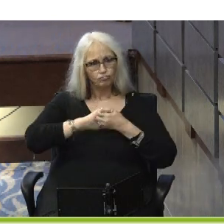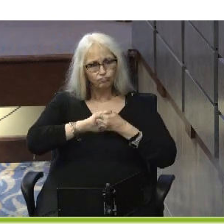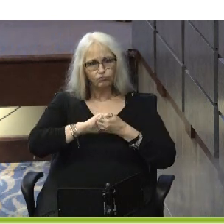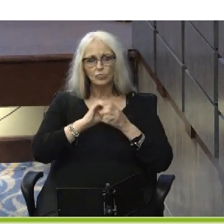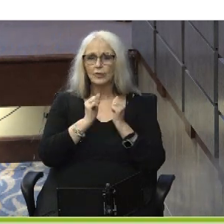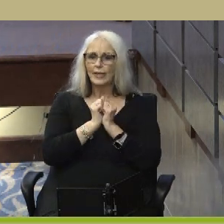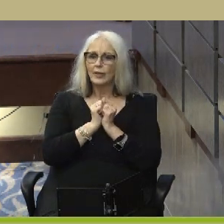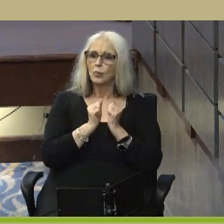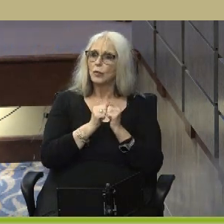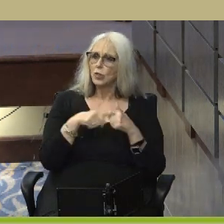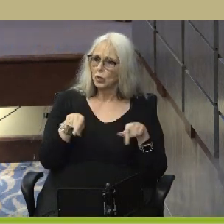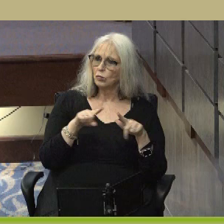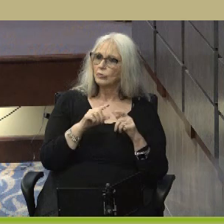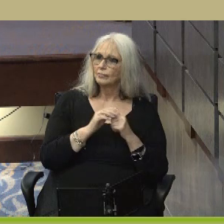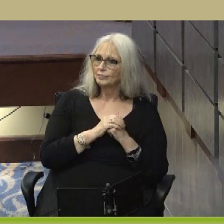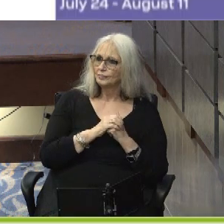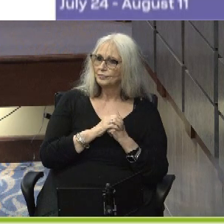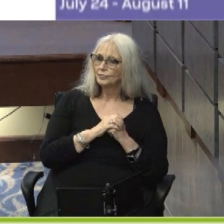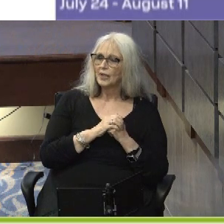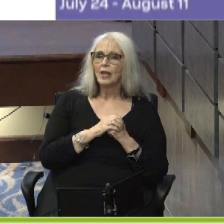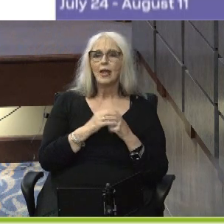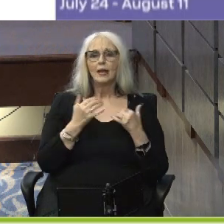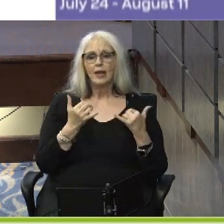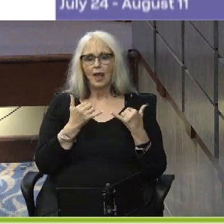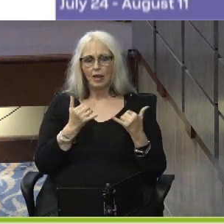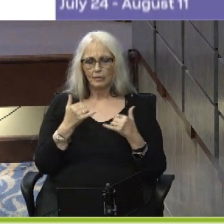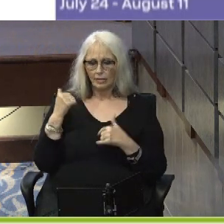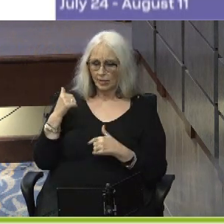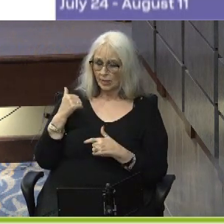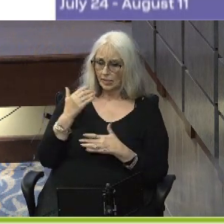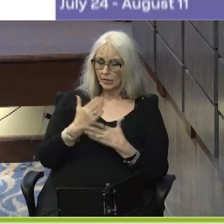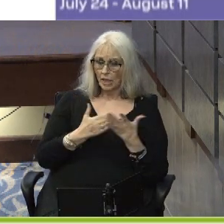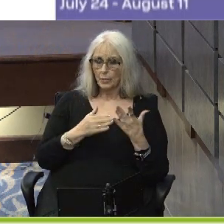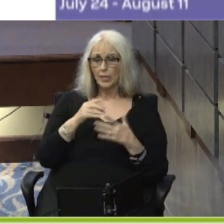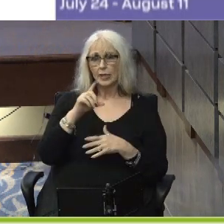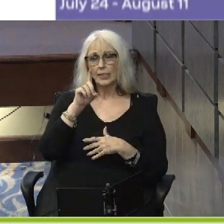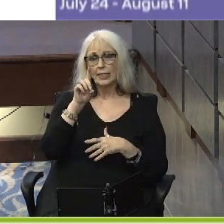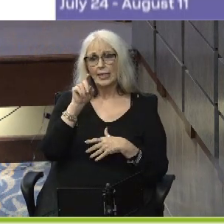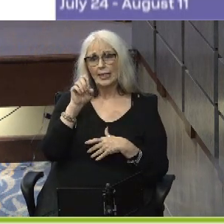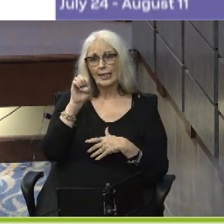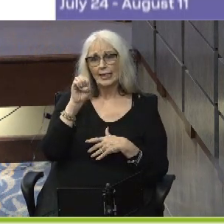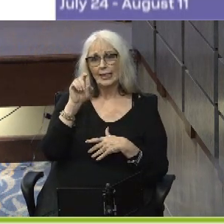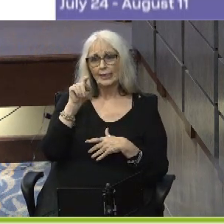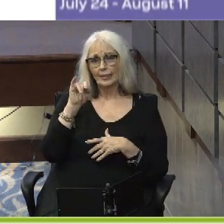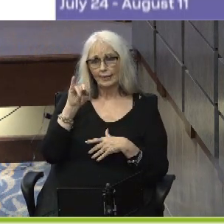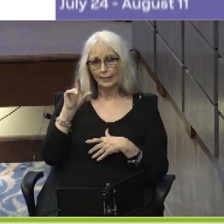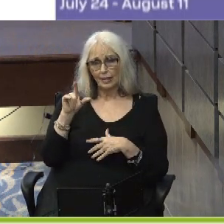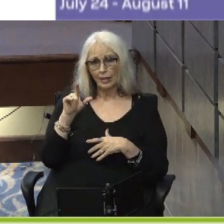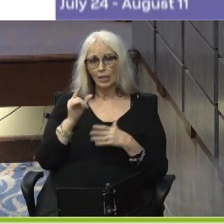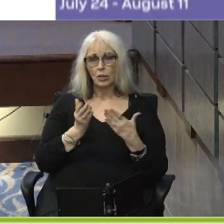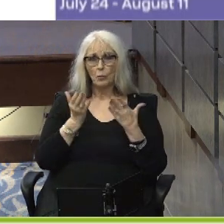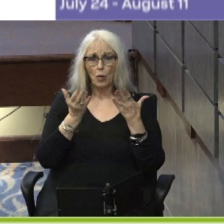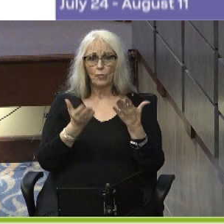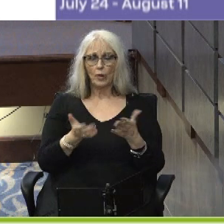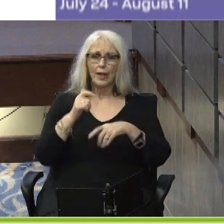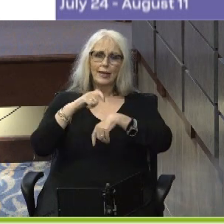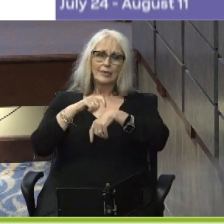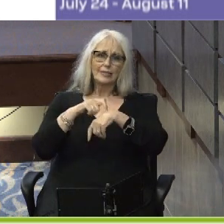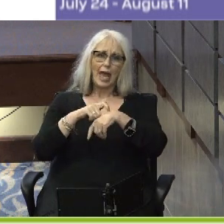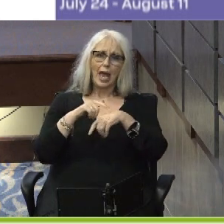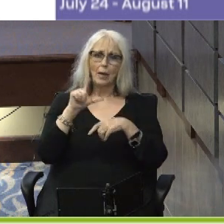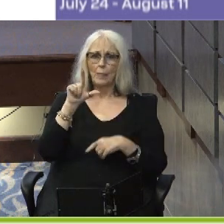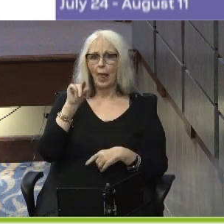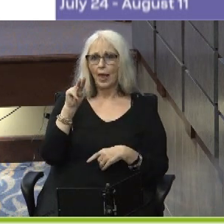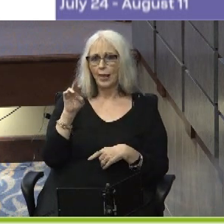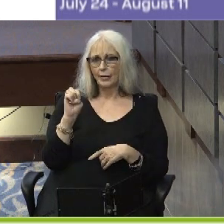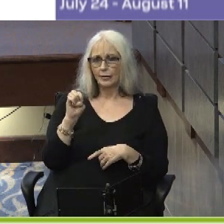for us. So just to get into some of the details of our proposal, this is our timeline. I'll let Christina speak through the beginning of